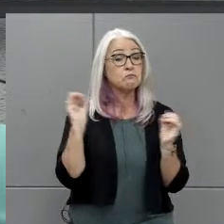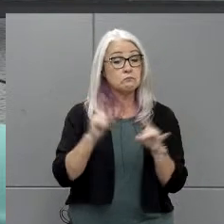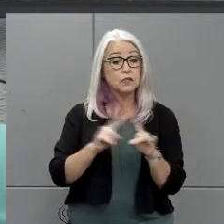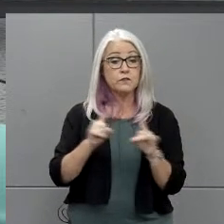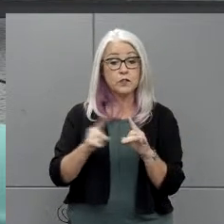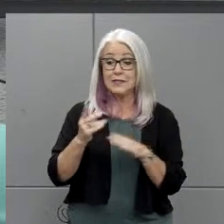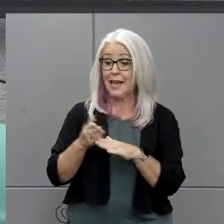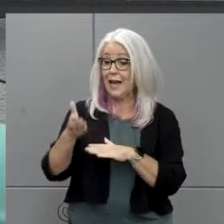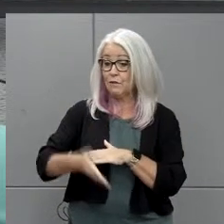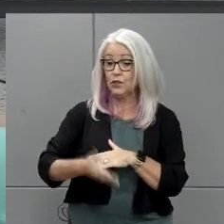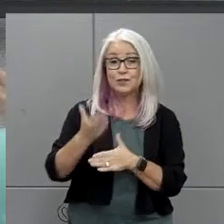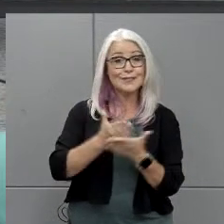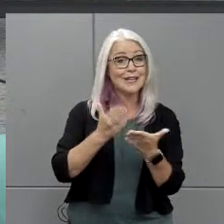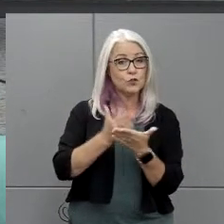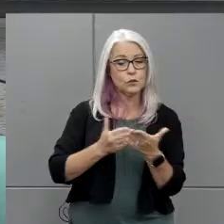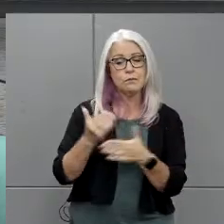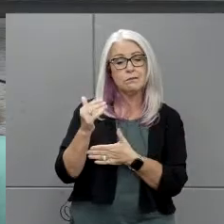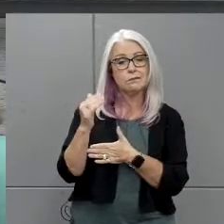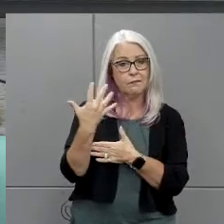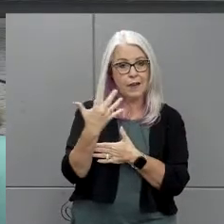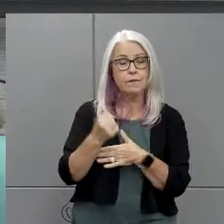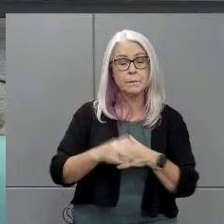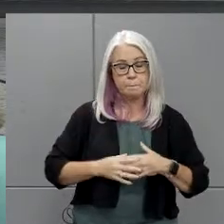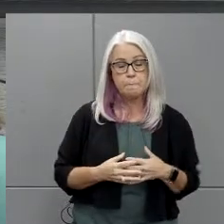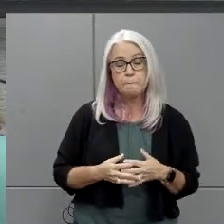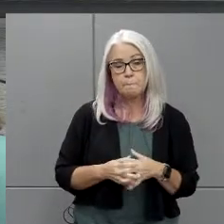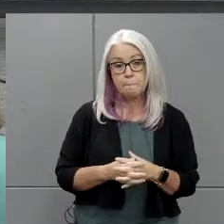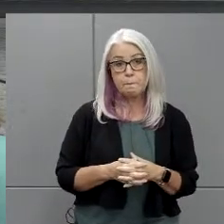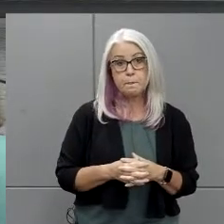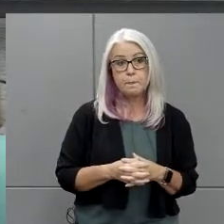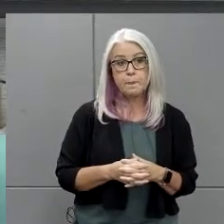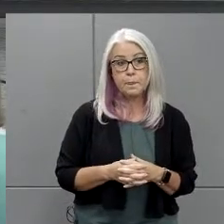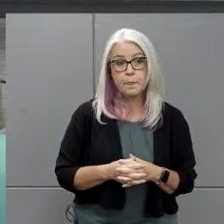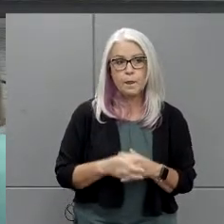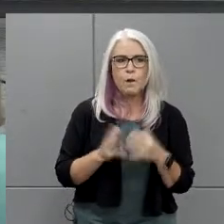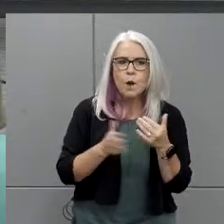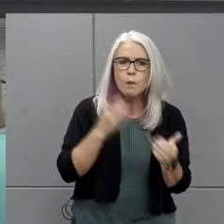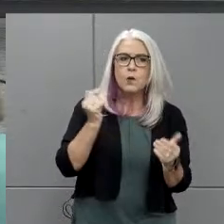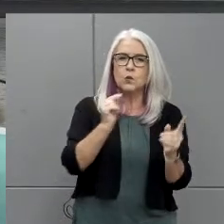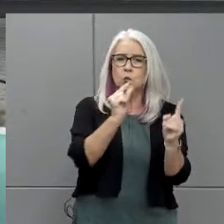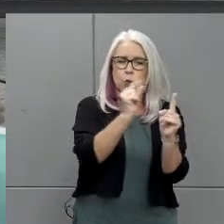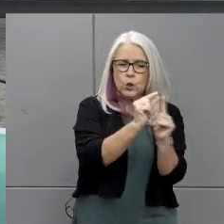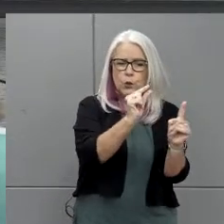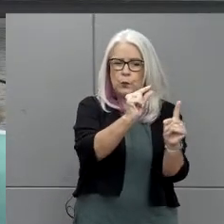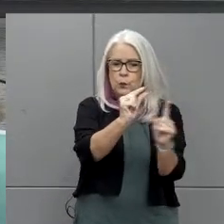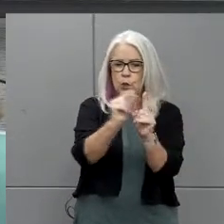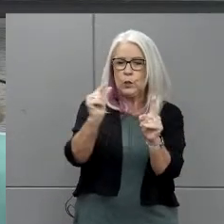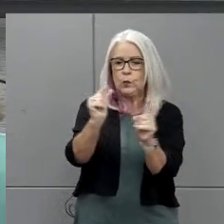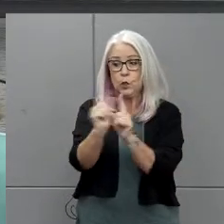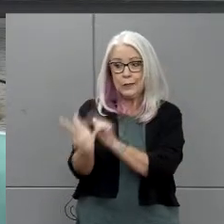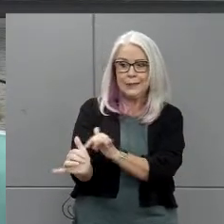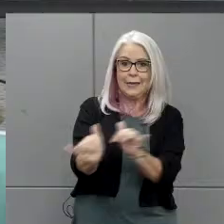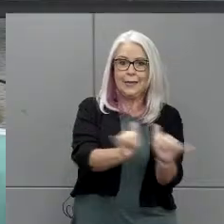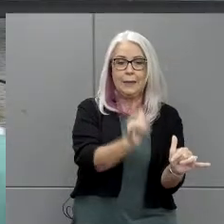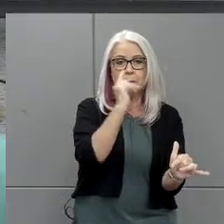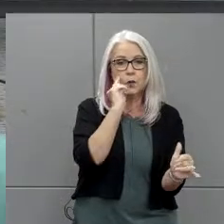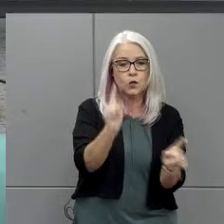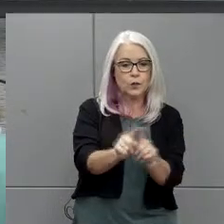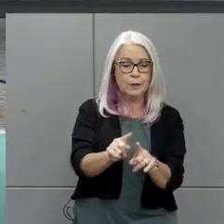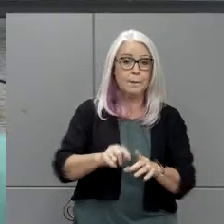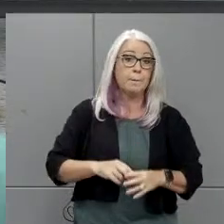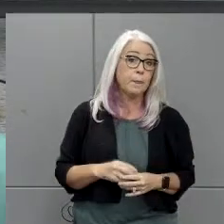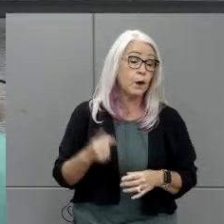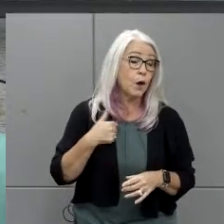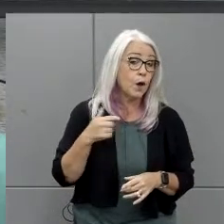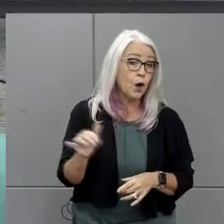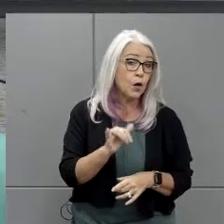Section 5. So they was nearly word for word the same agreement. We also discussed offering